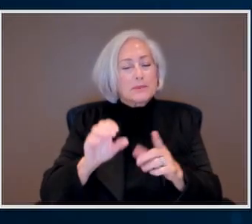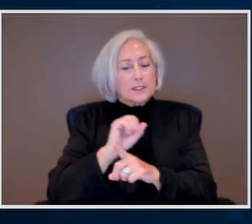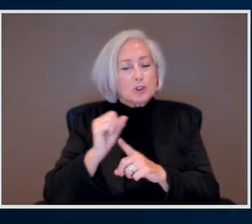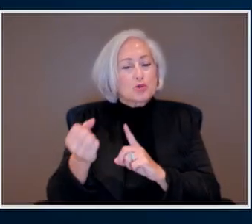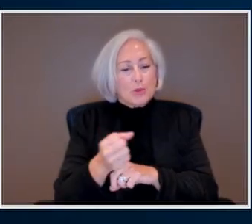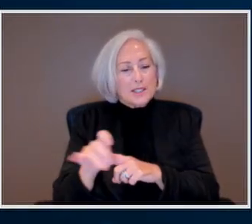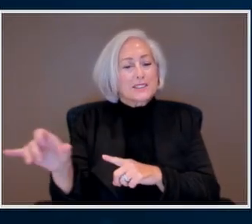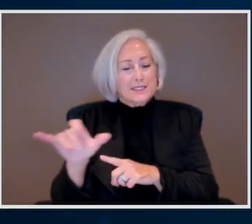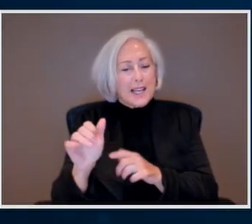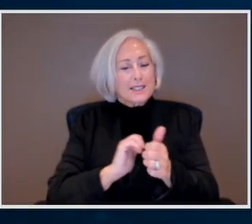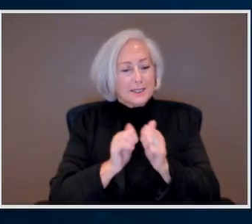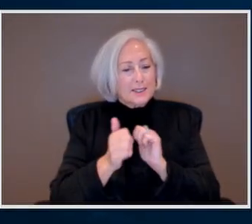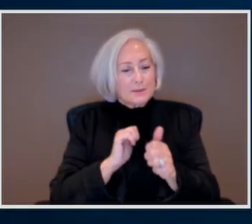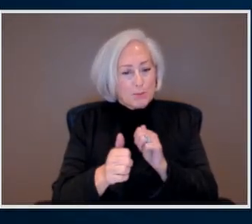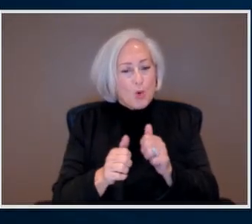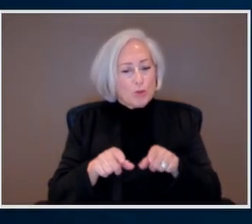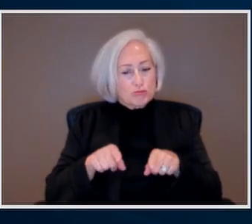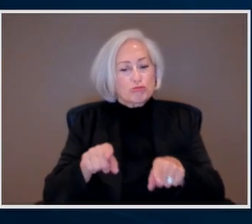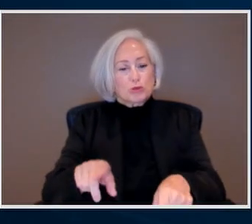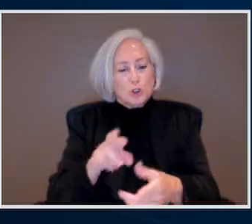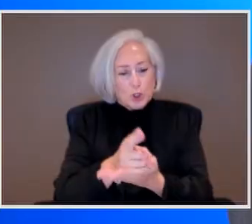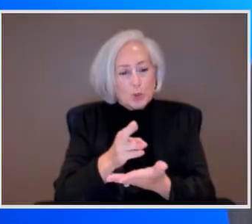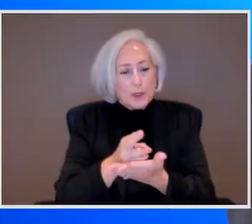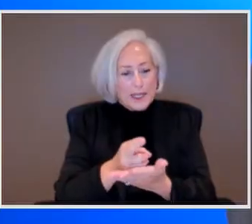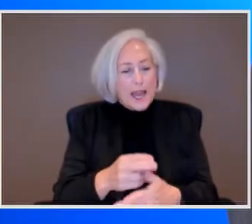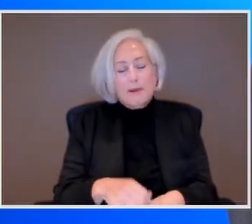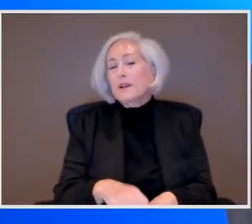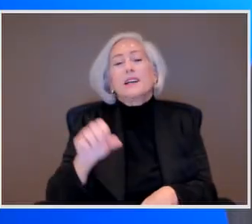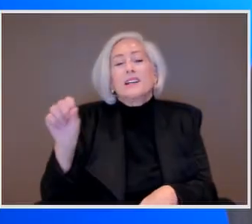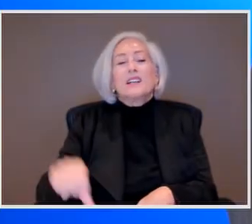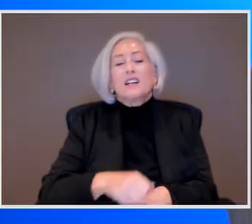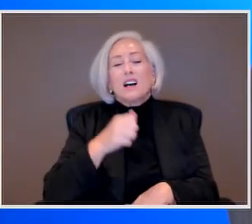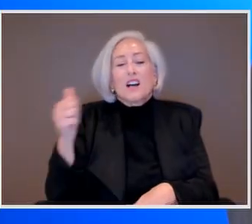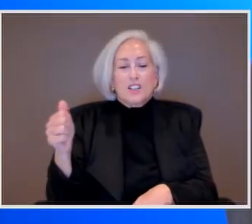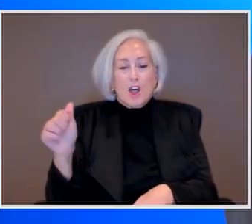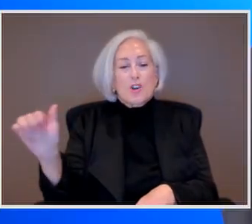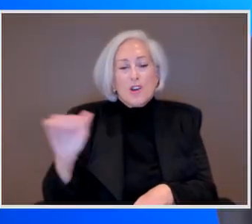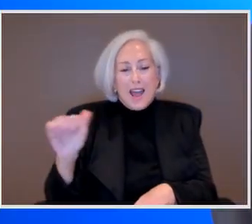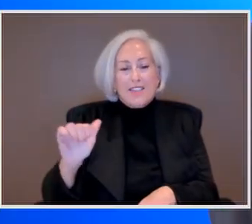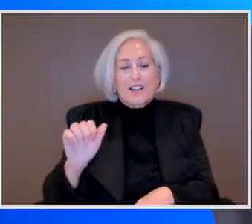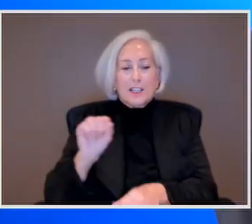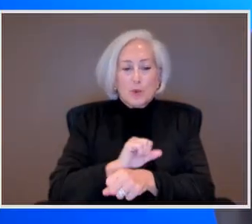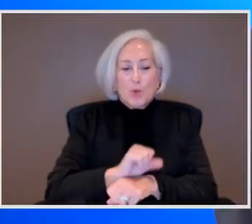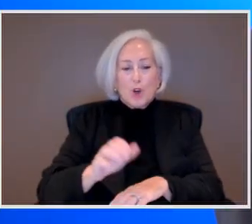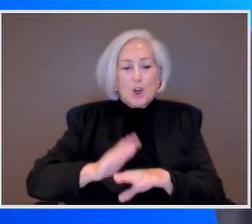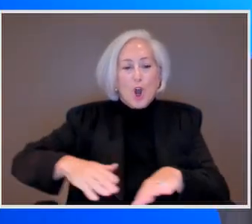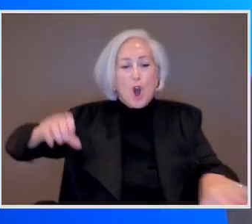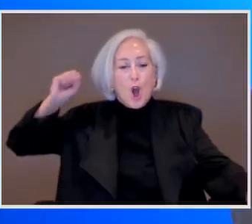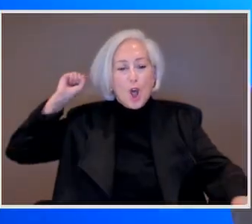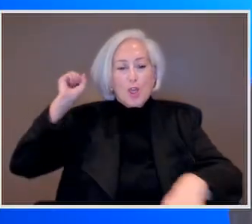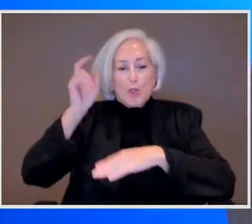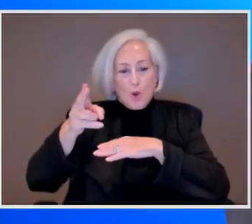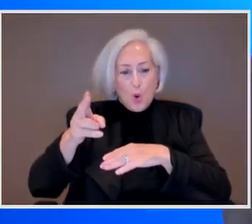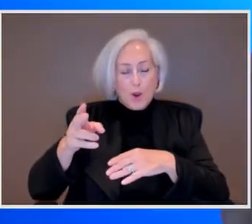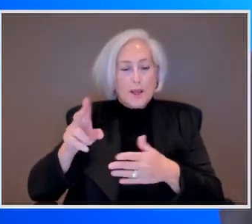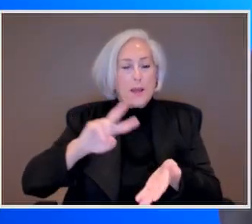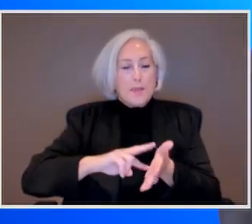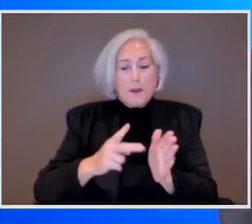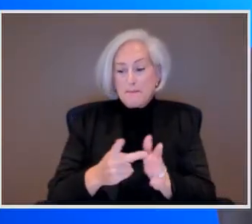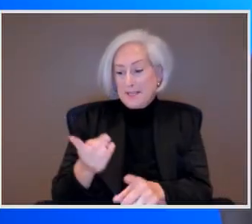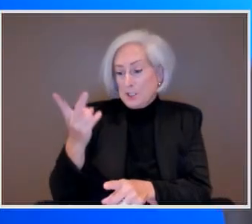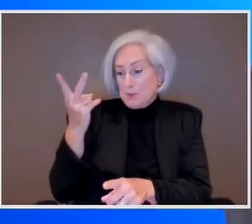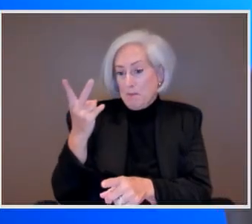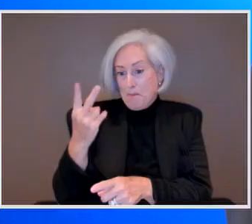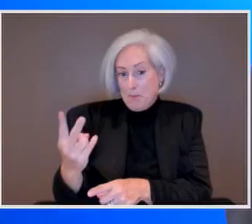Gage's rehab, I was working with another athlete on a throwing program, so I would take them both into the gym. Gage would get down